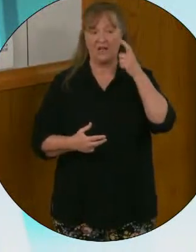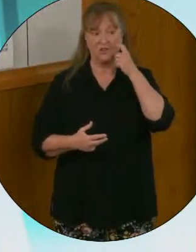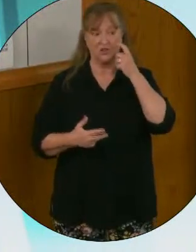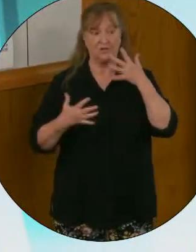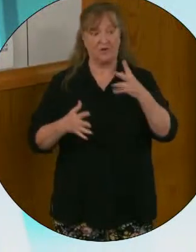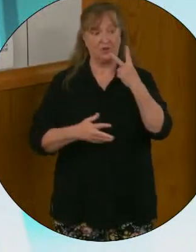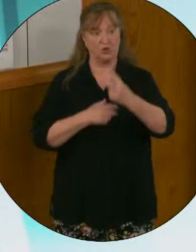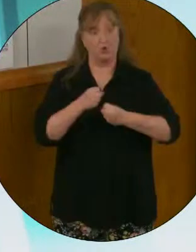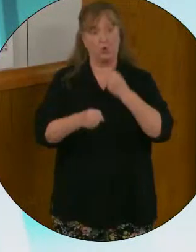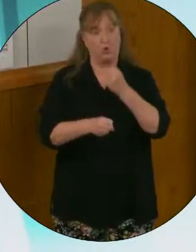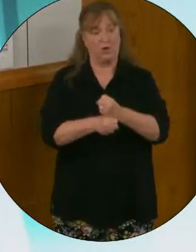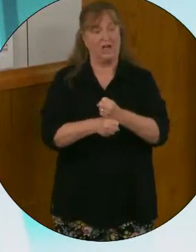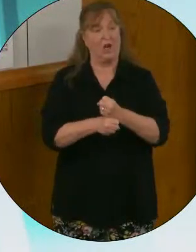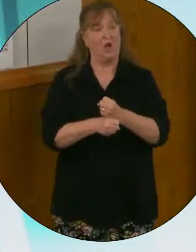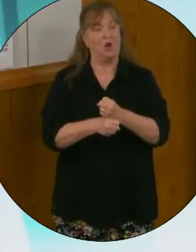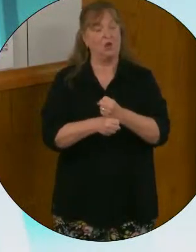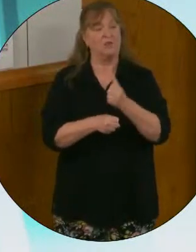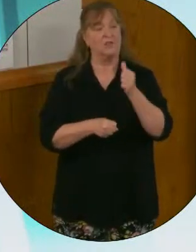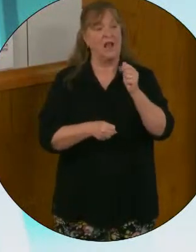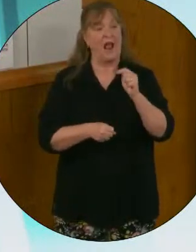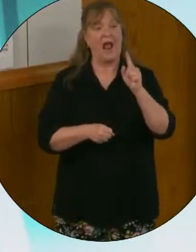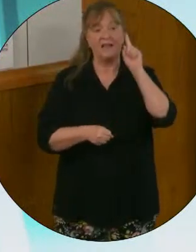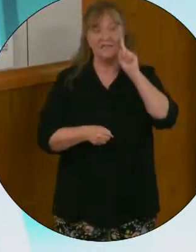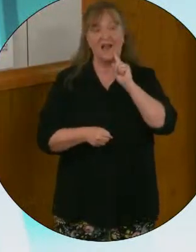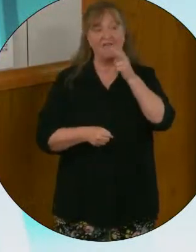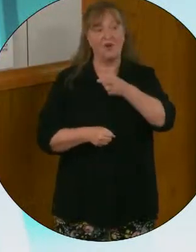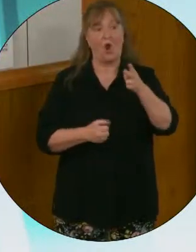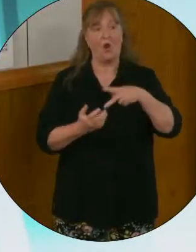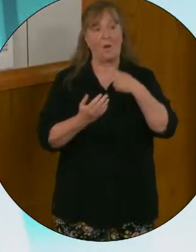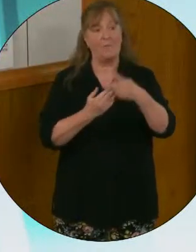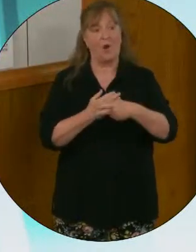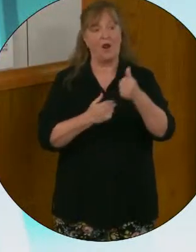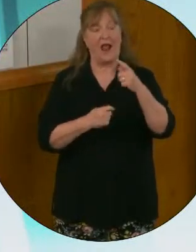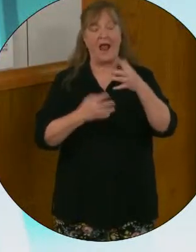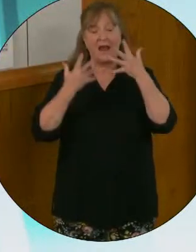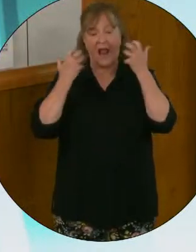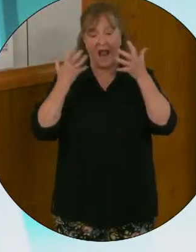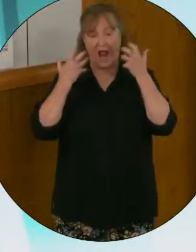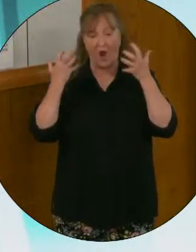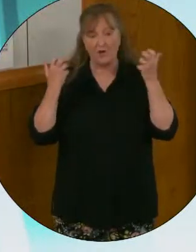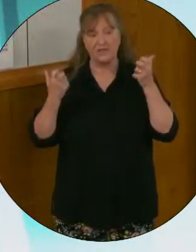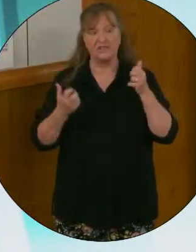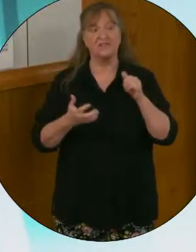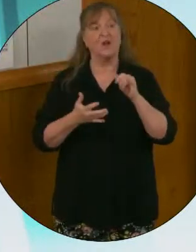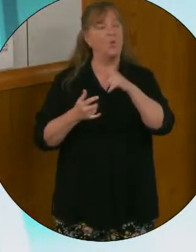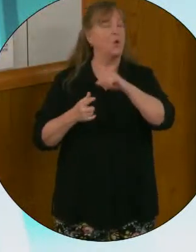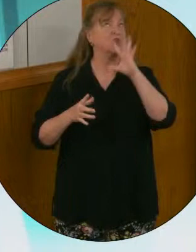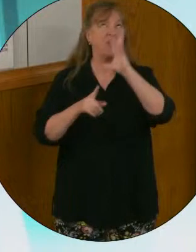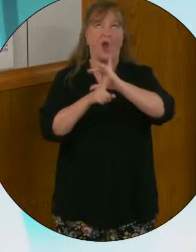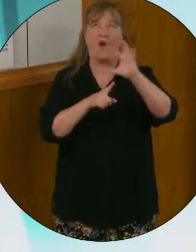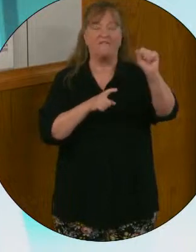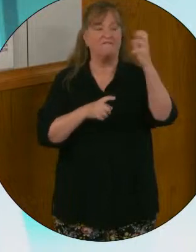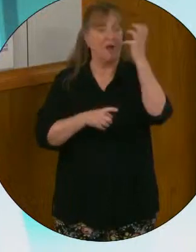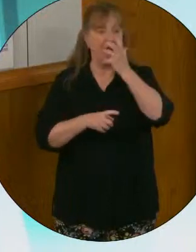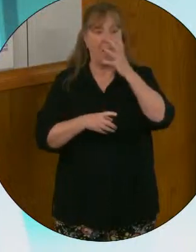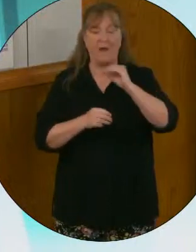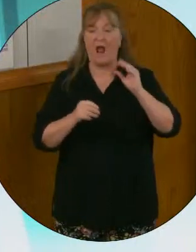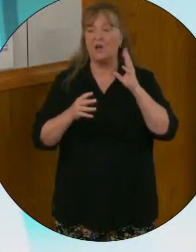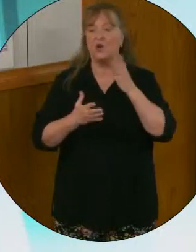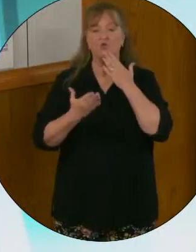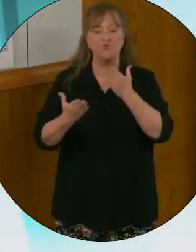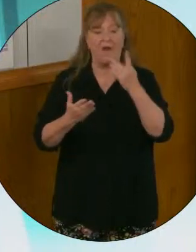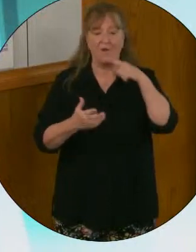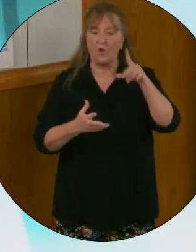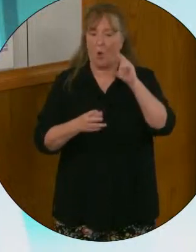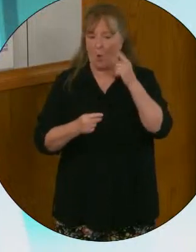2 years at the Deaf and Hard of Hearing program at Harris, which they're phenomenal. I'm just grateful for